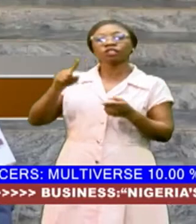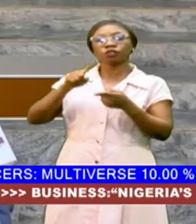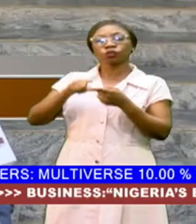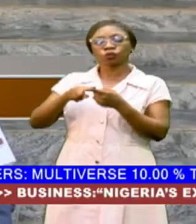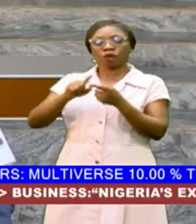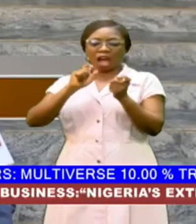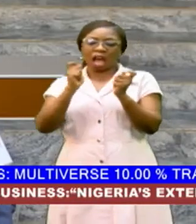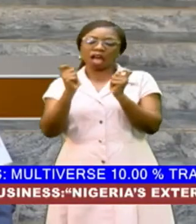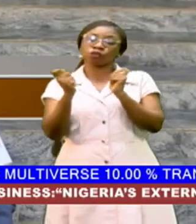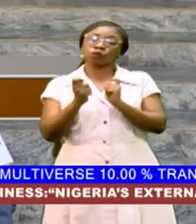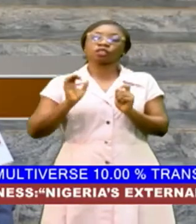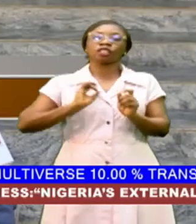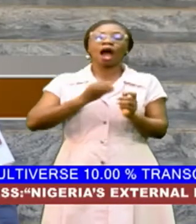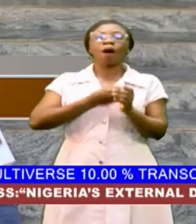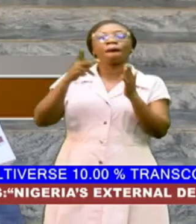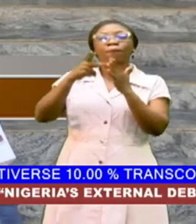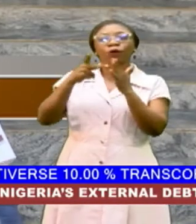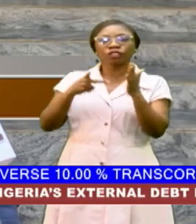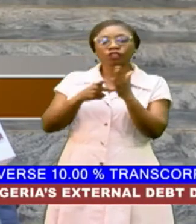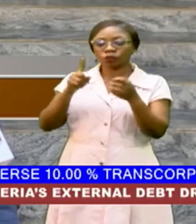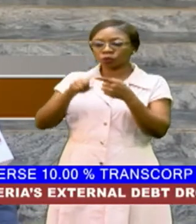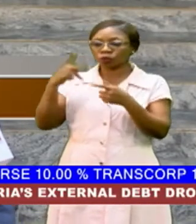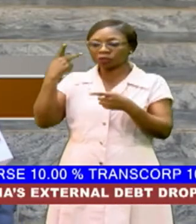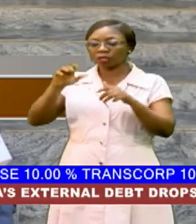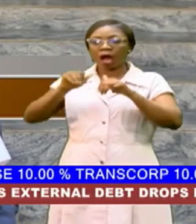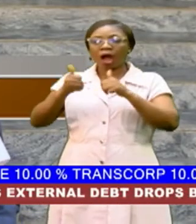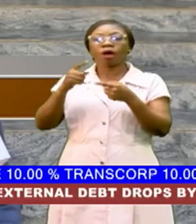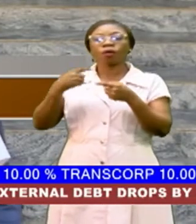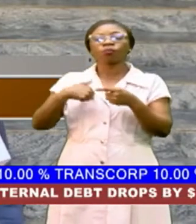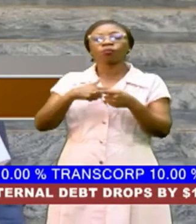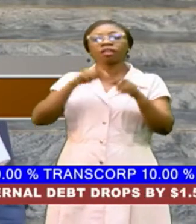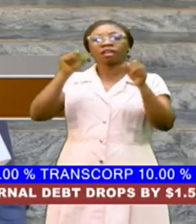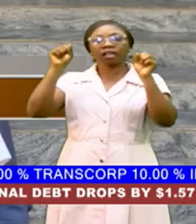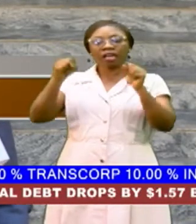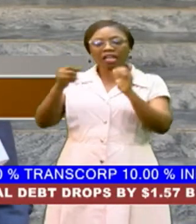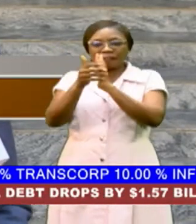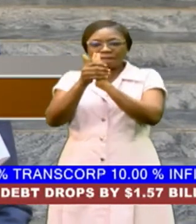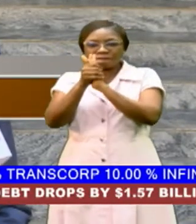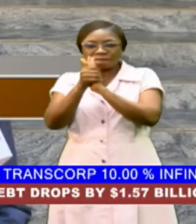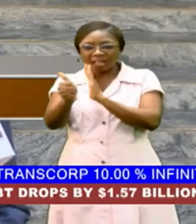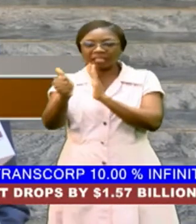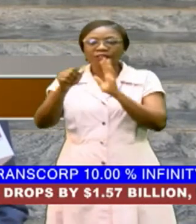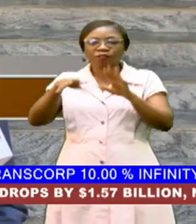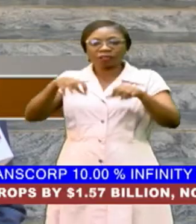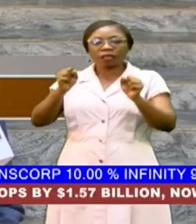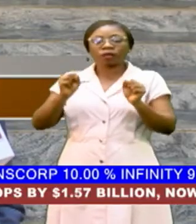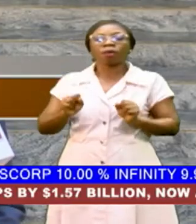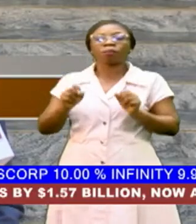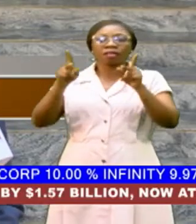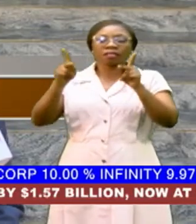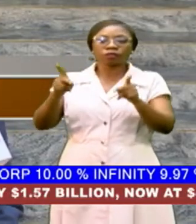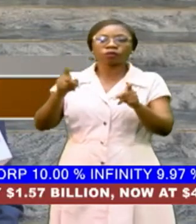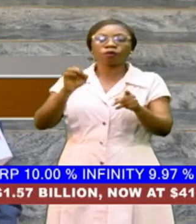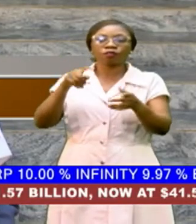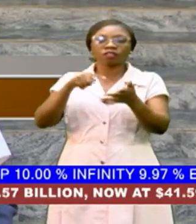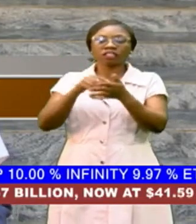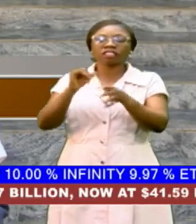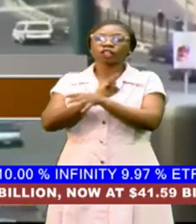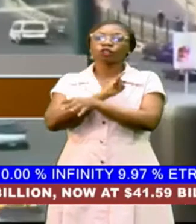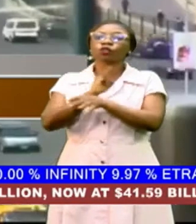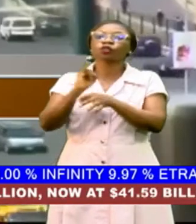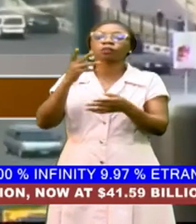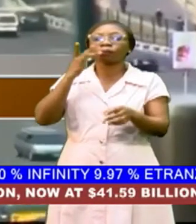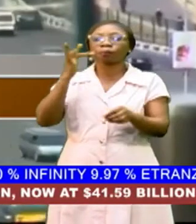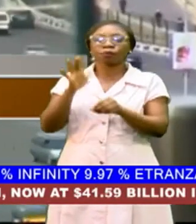our policies, to see how we can effectively take advantage of what this industry promises.